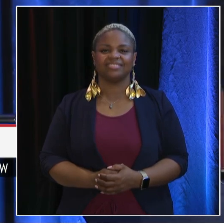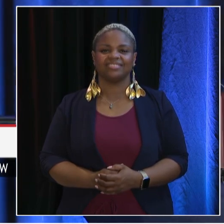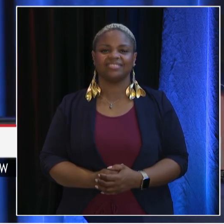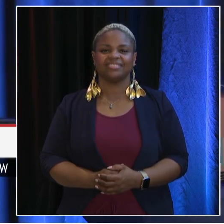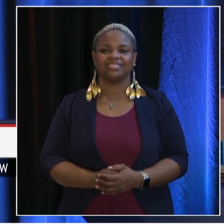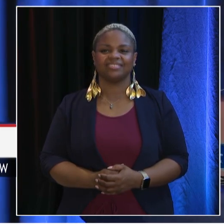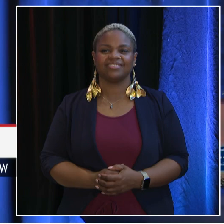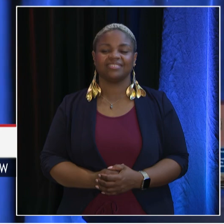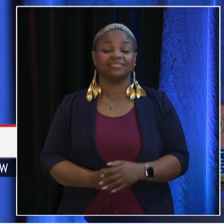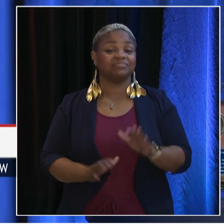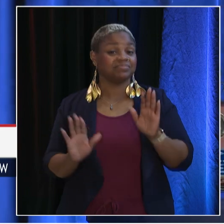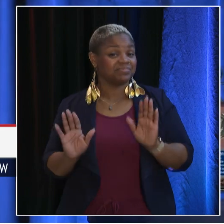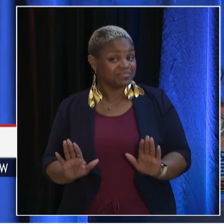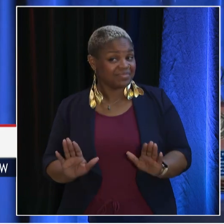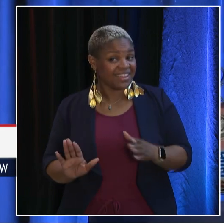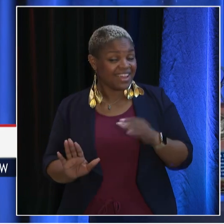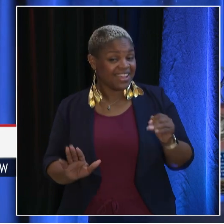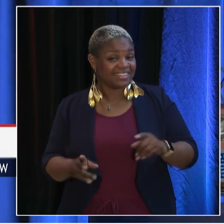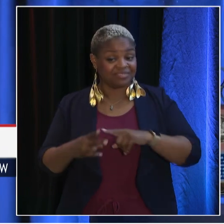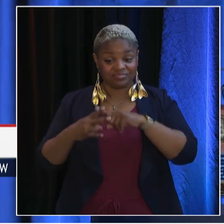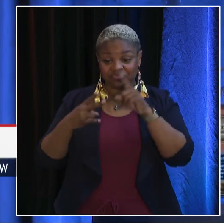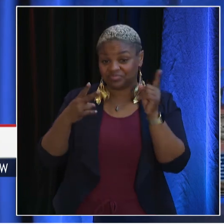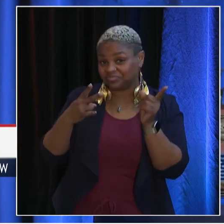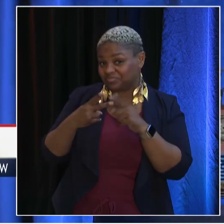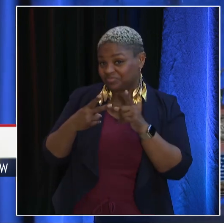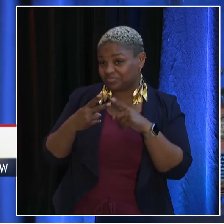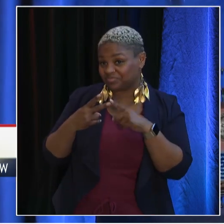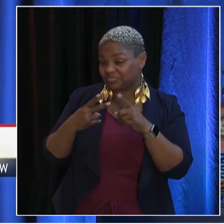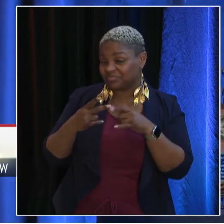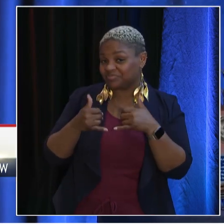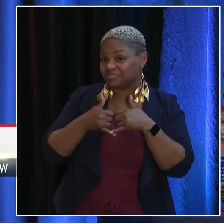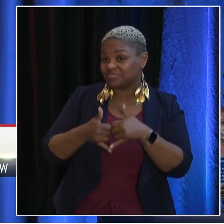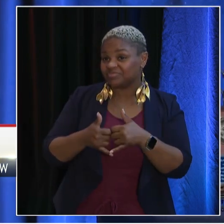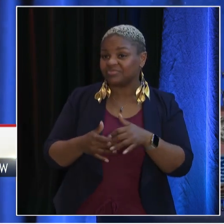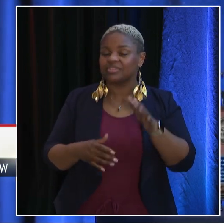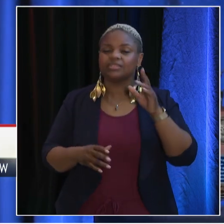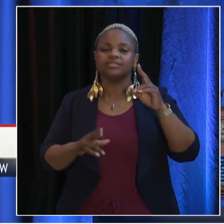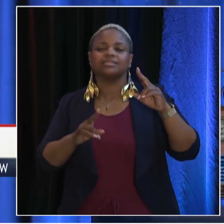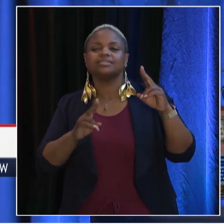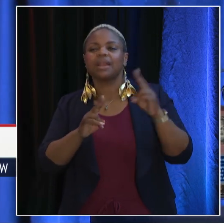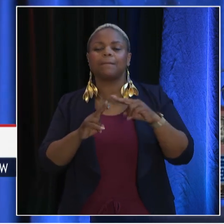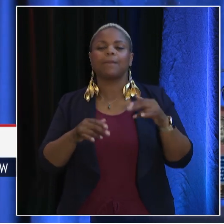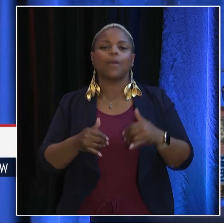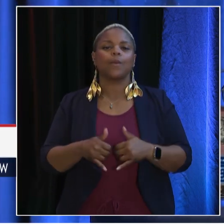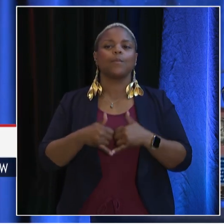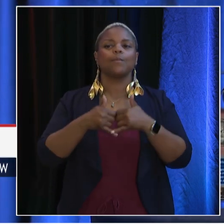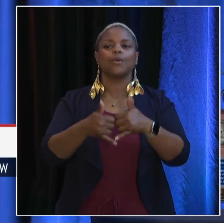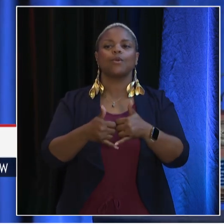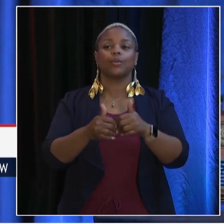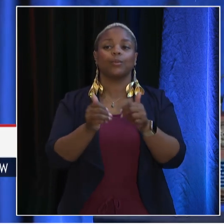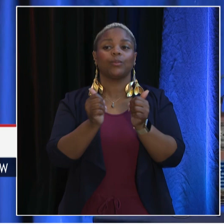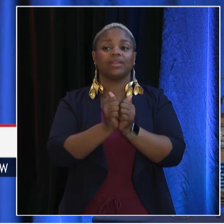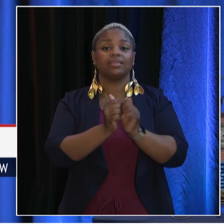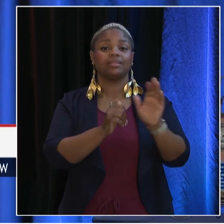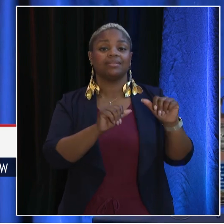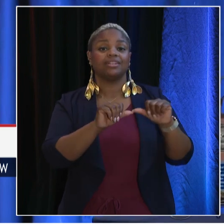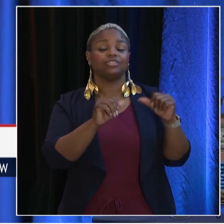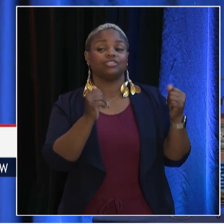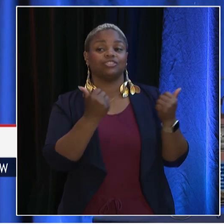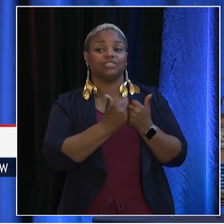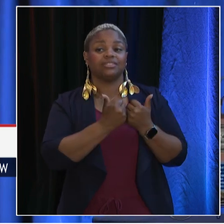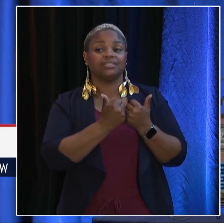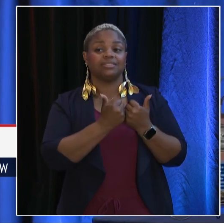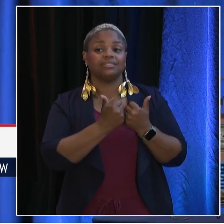And our second award is the highest award bestowed by the Association of Secretaries of